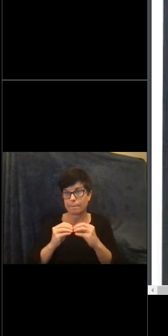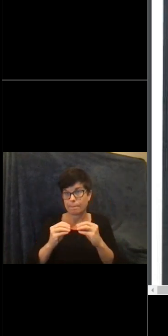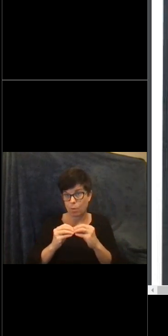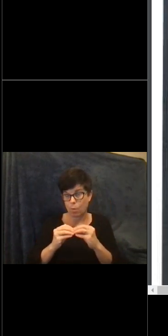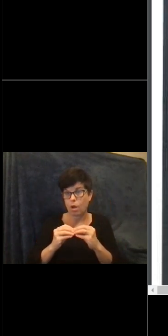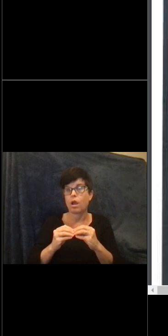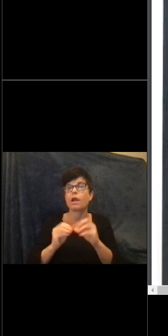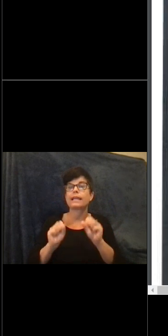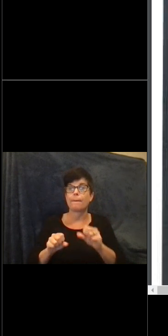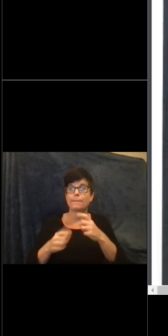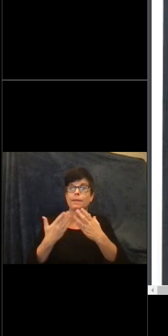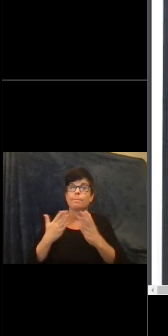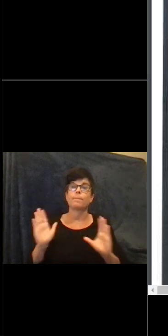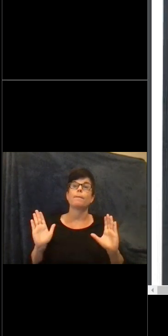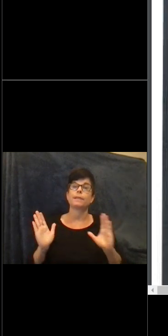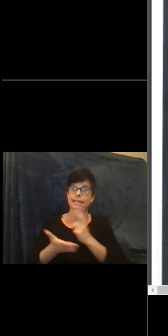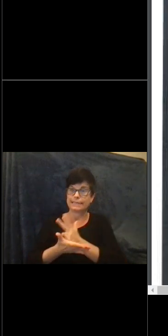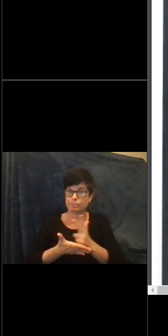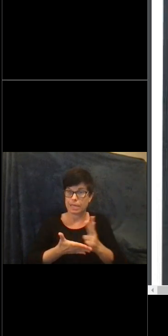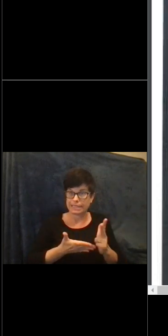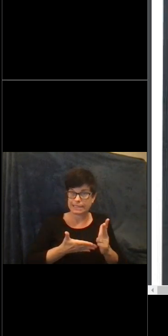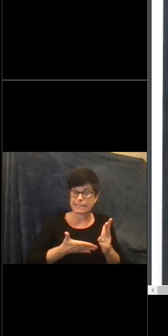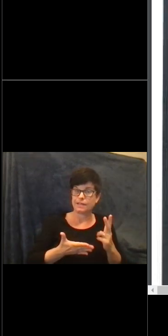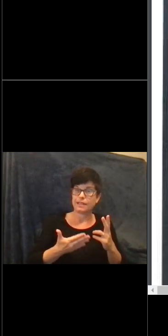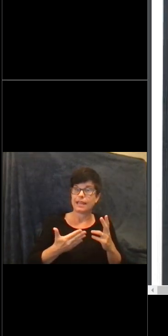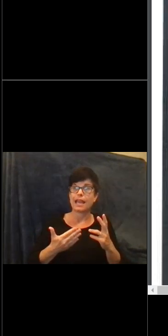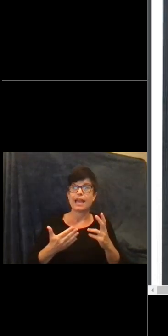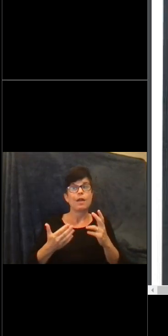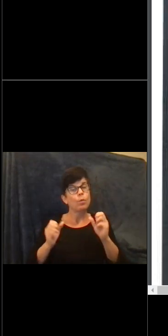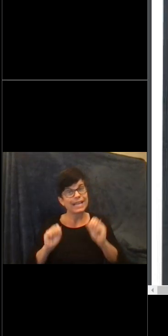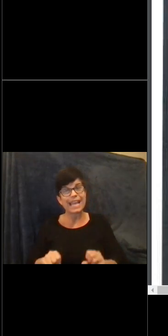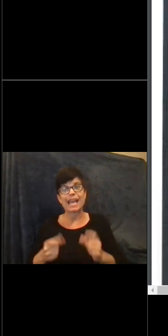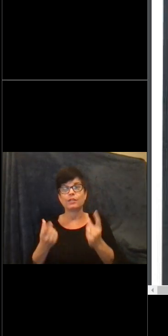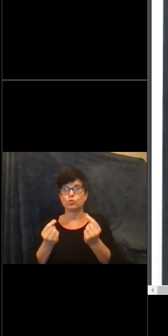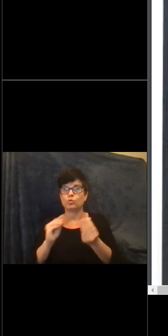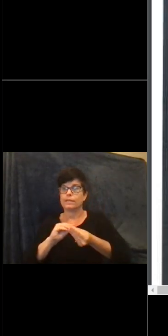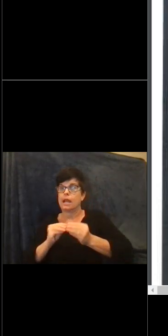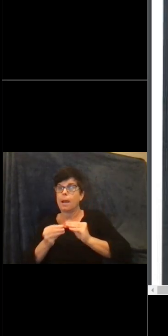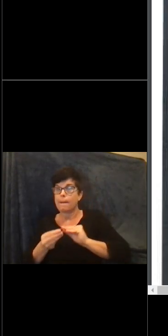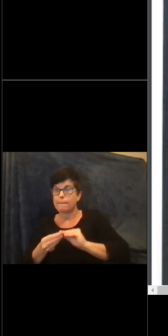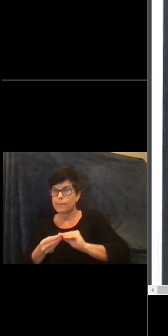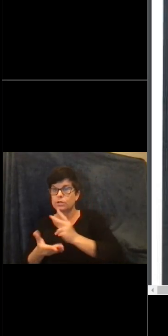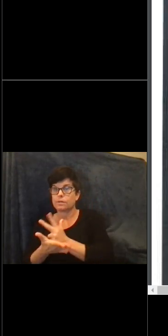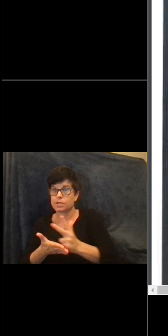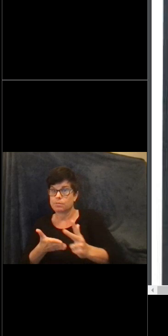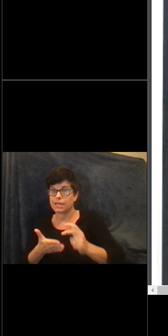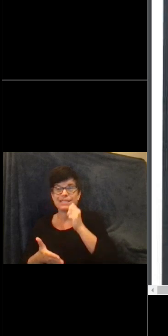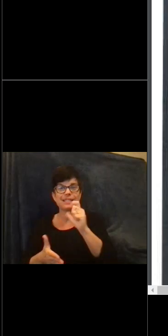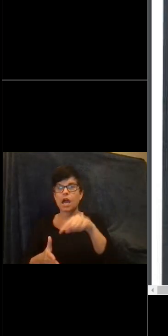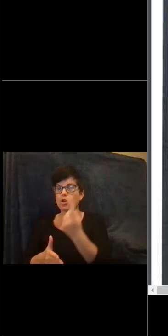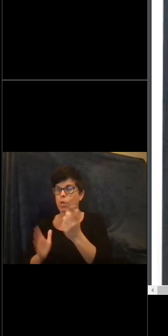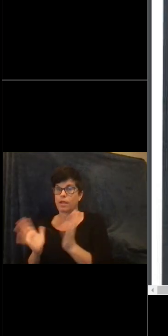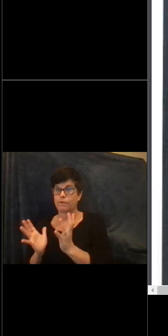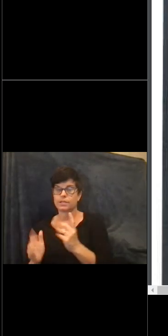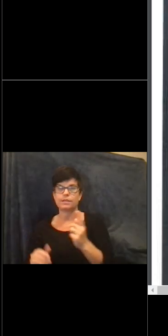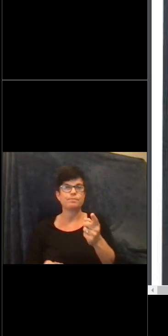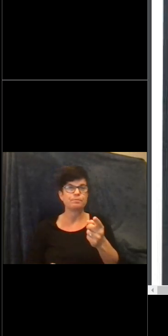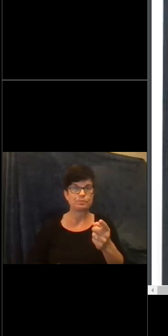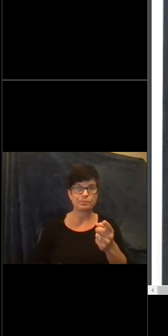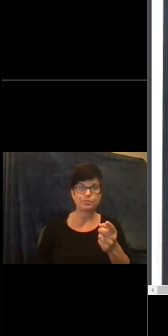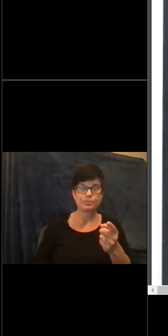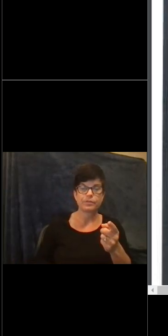we can get that is tangible and is not just a conversation? So I think we have an opportunity, and I'm trying to look